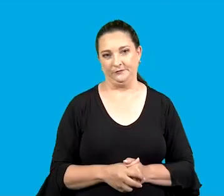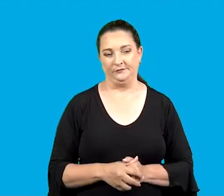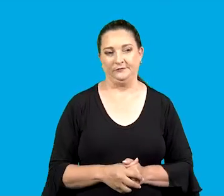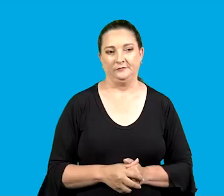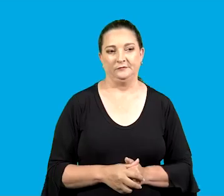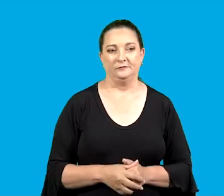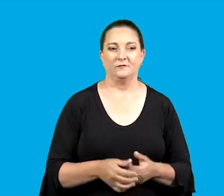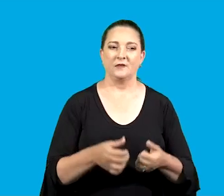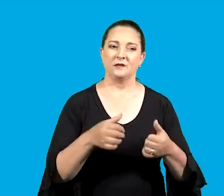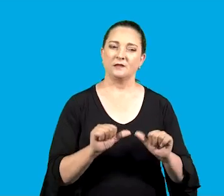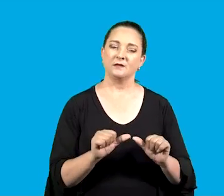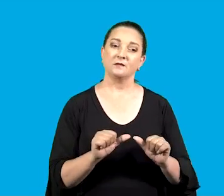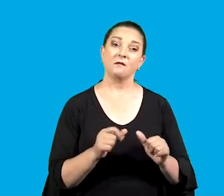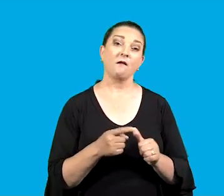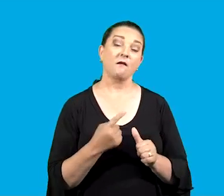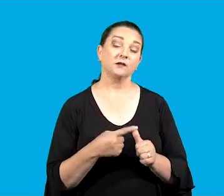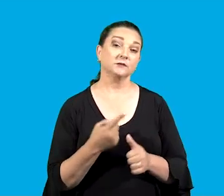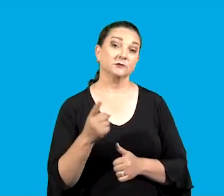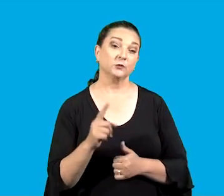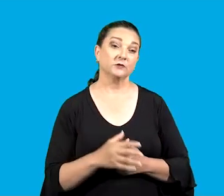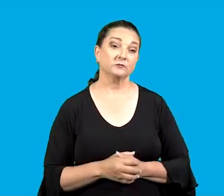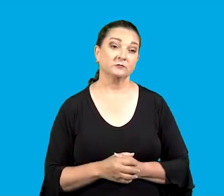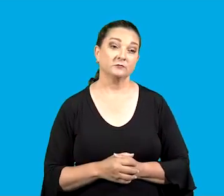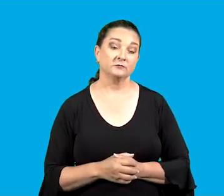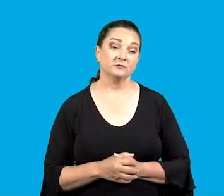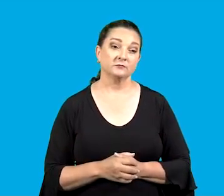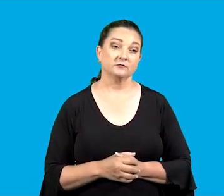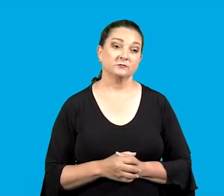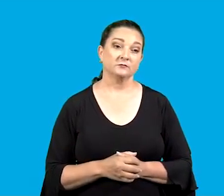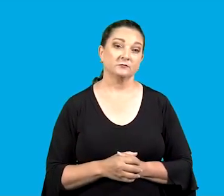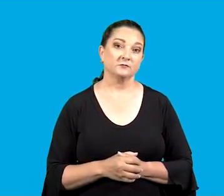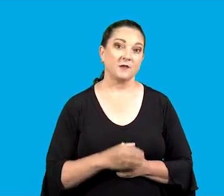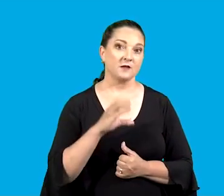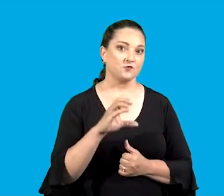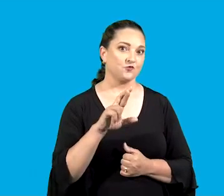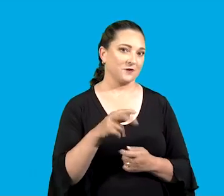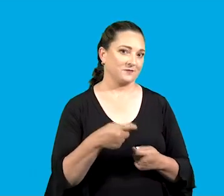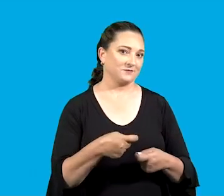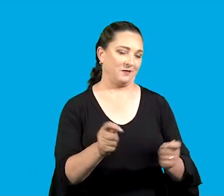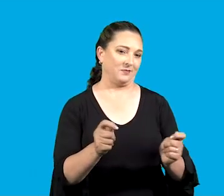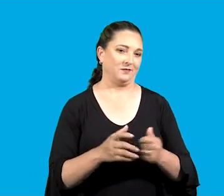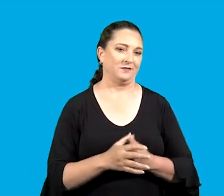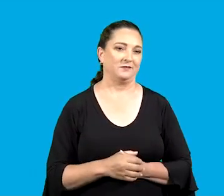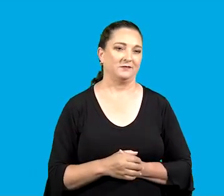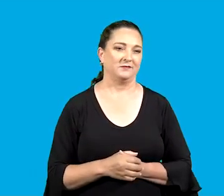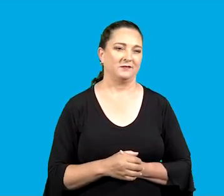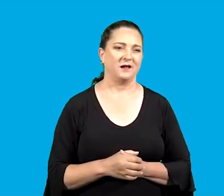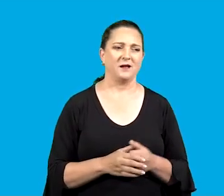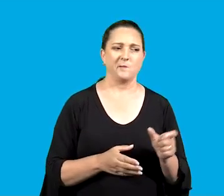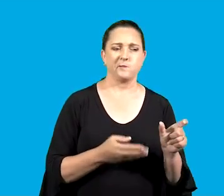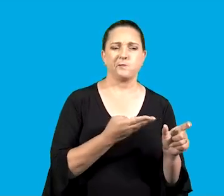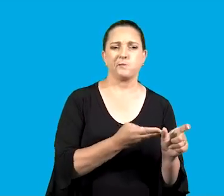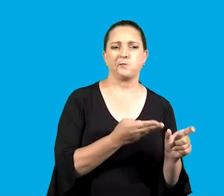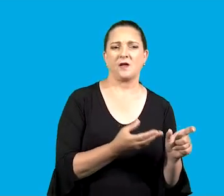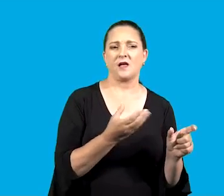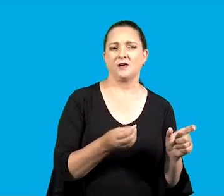434,000. And then that will now give me my credit sales. And then the amount that I